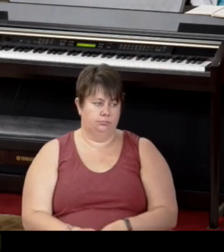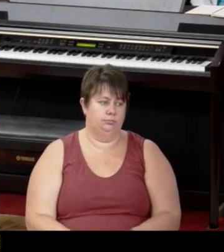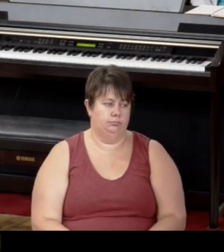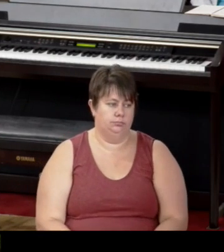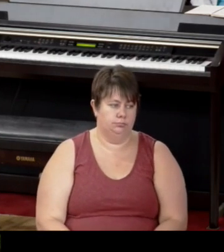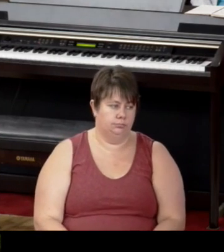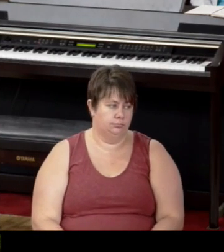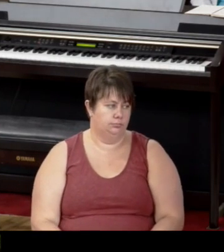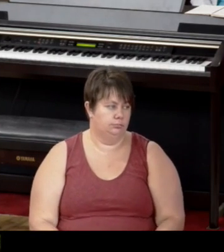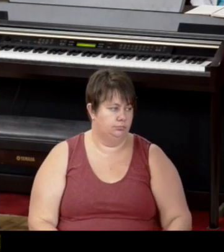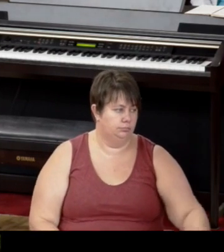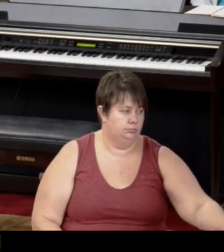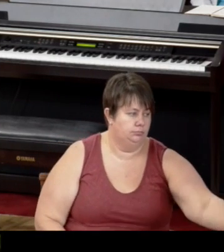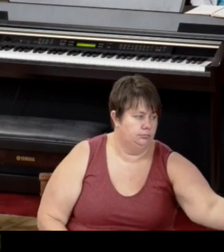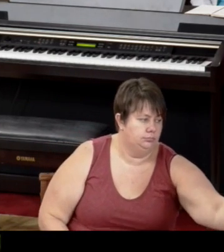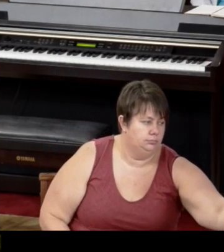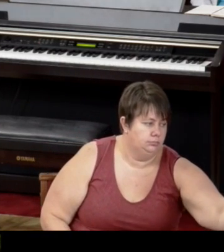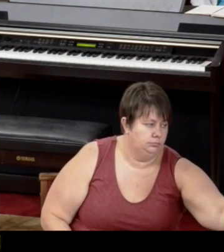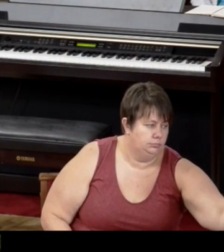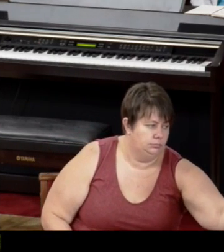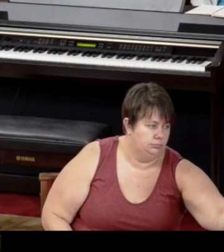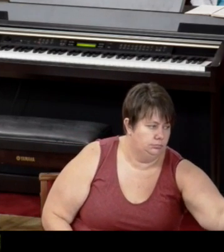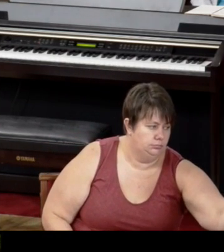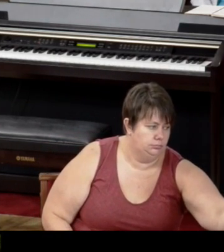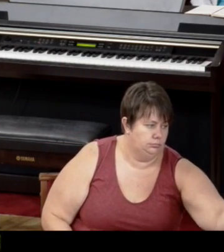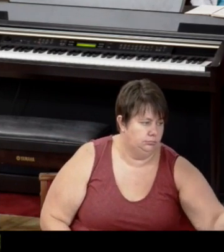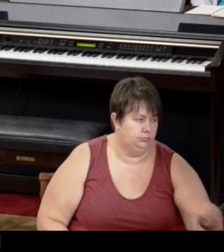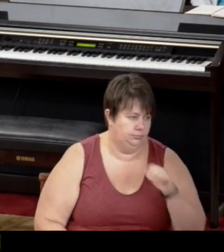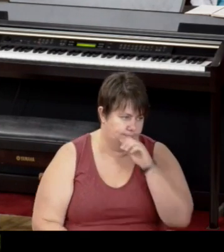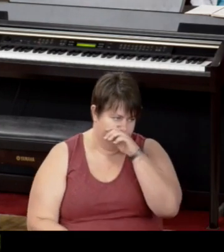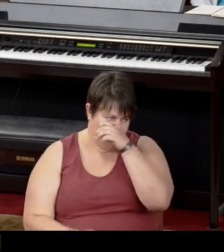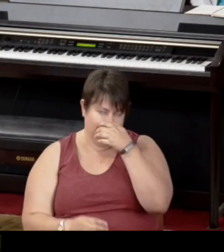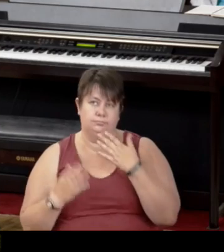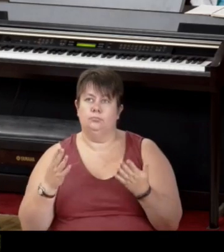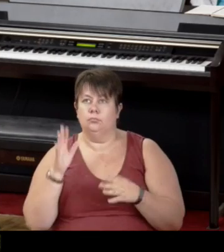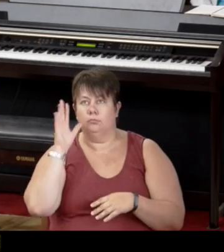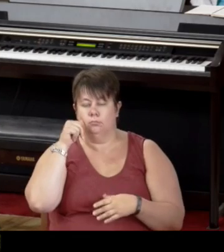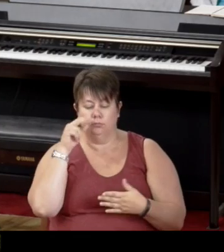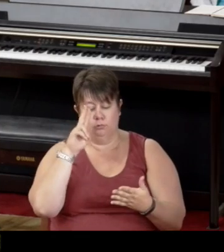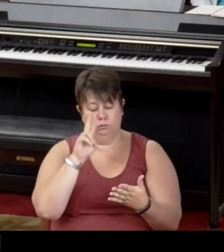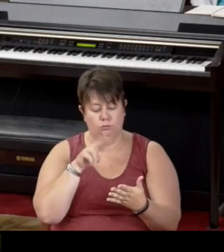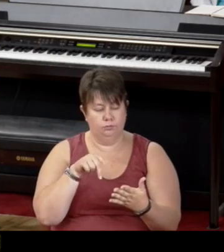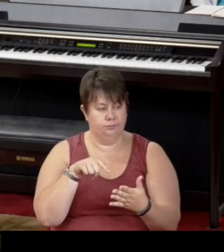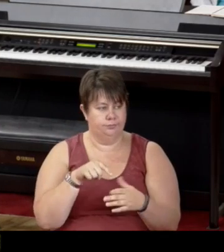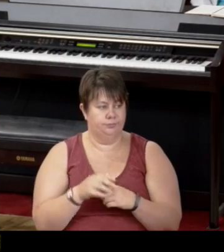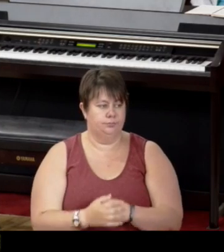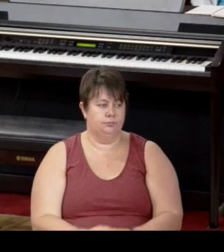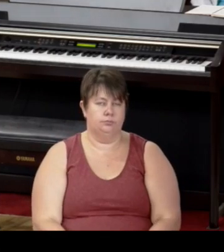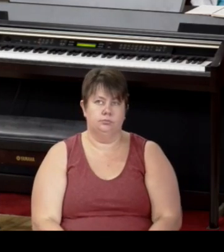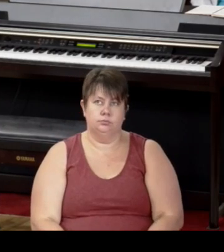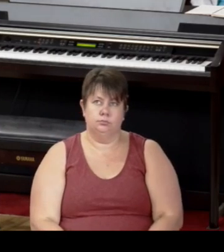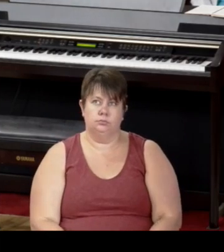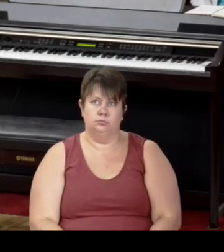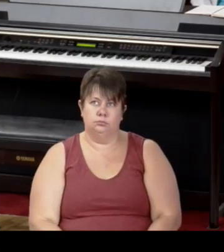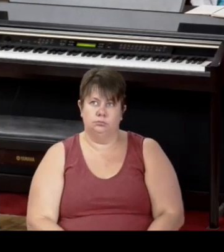at Thyatira. So let us hear the word of God together.